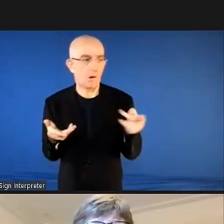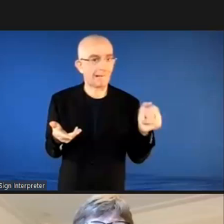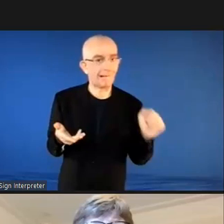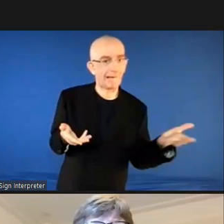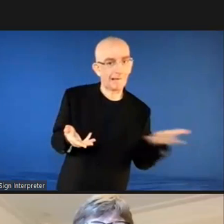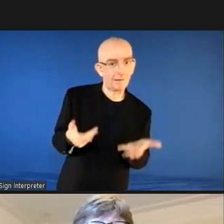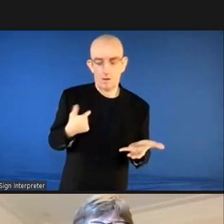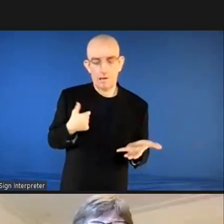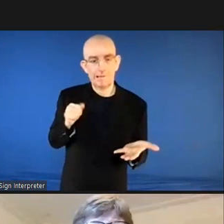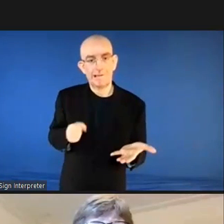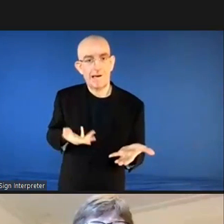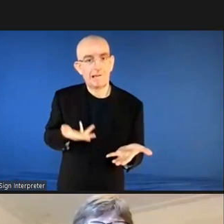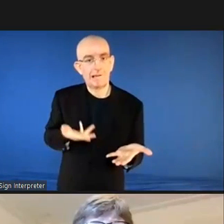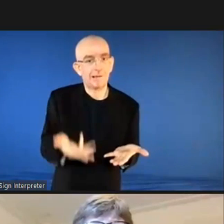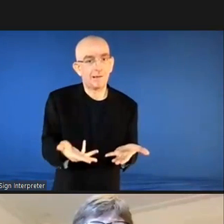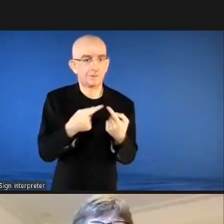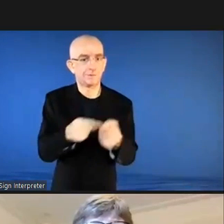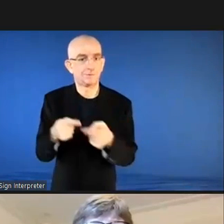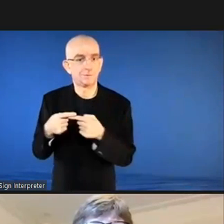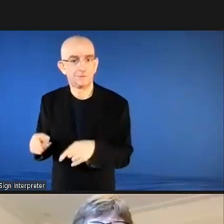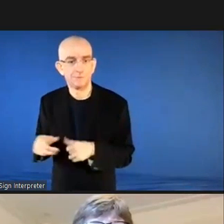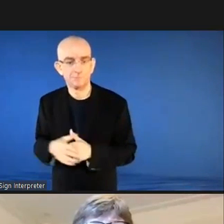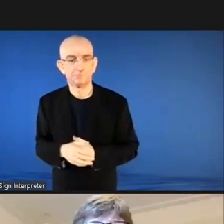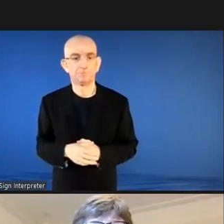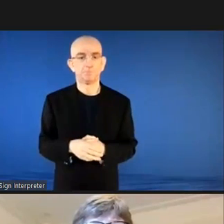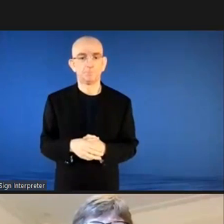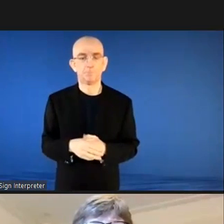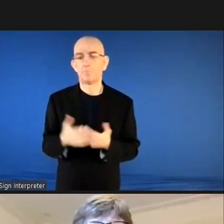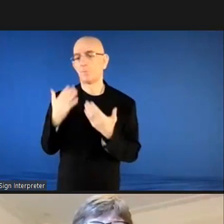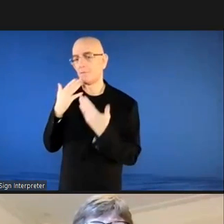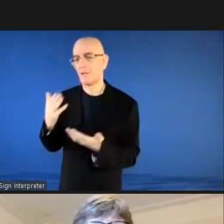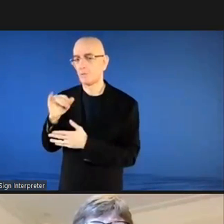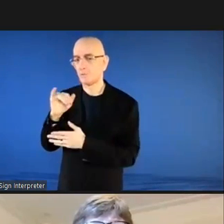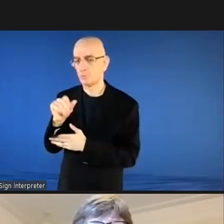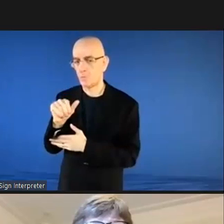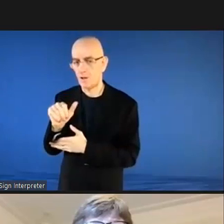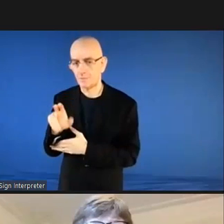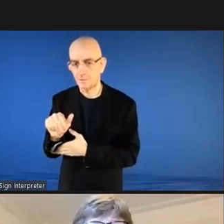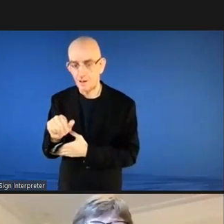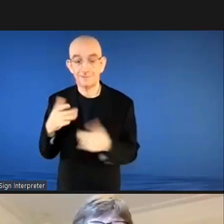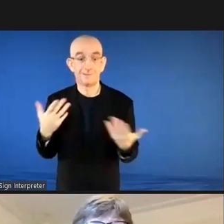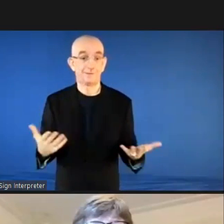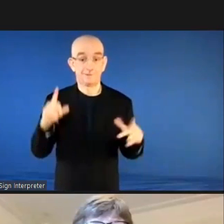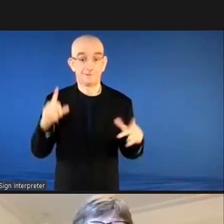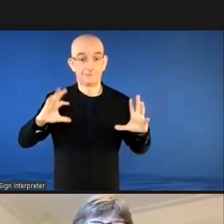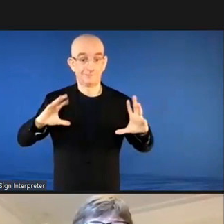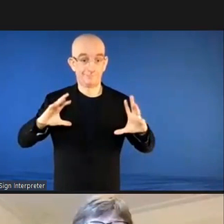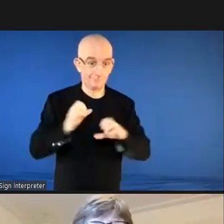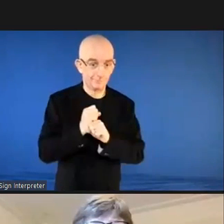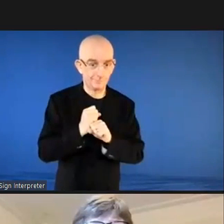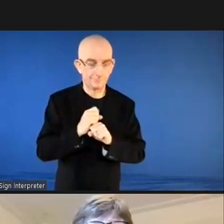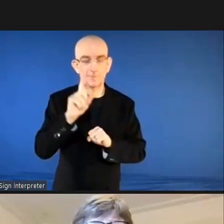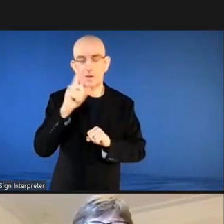Thanks very much, Joanna. Just before we wrap up, question for Nita, asking about